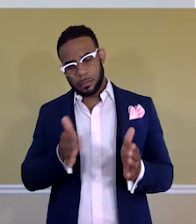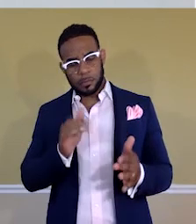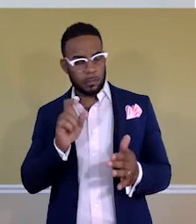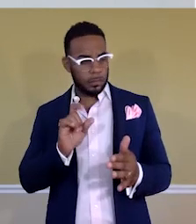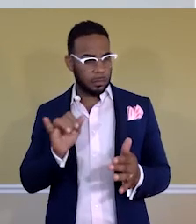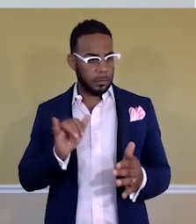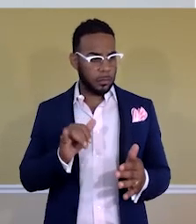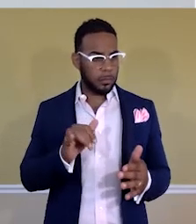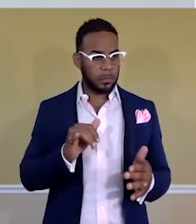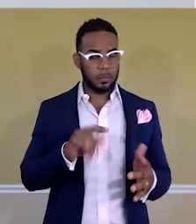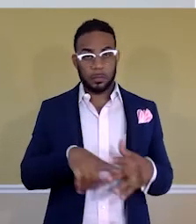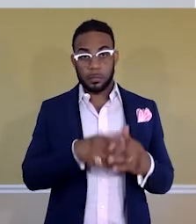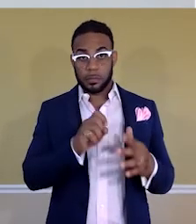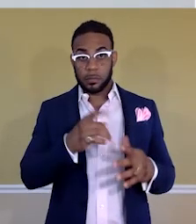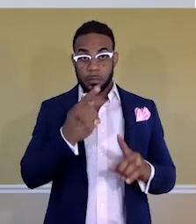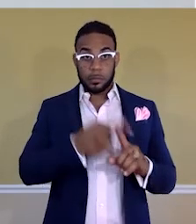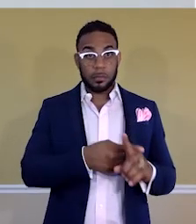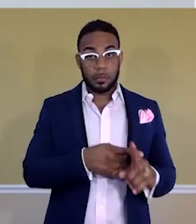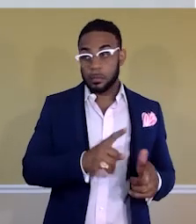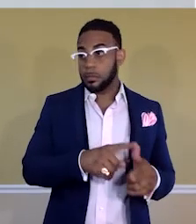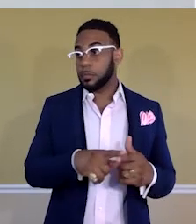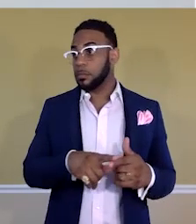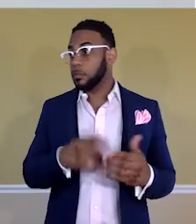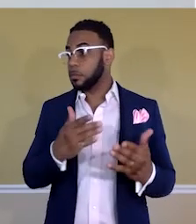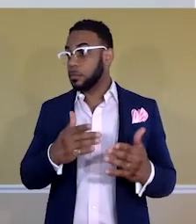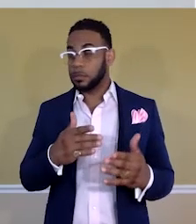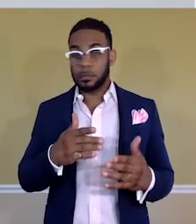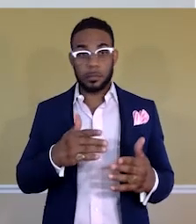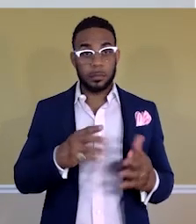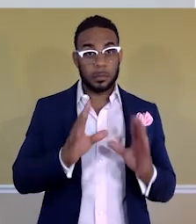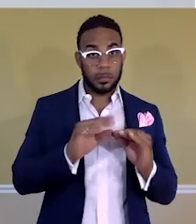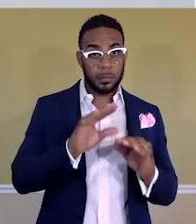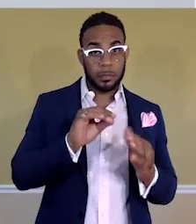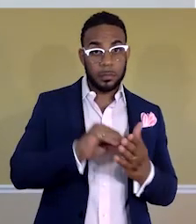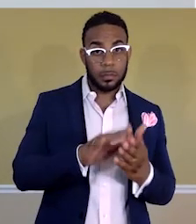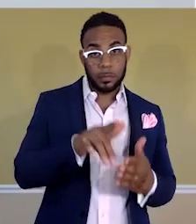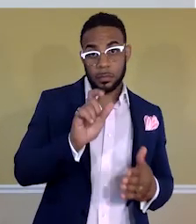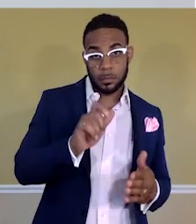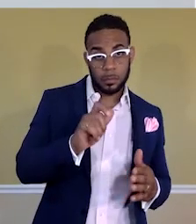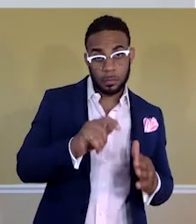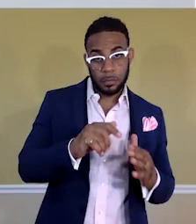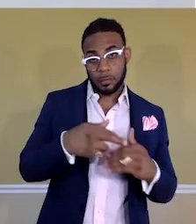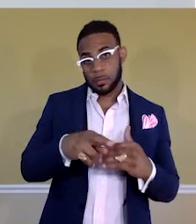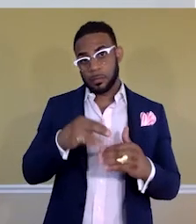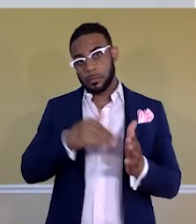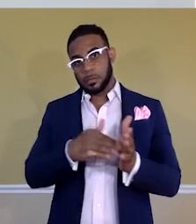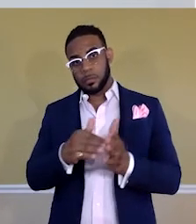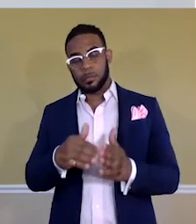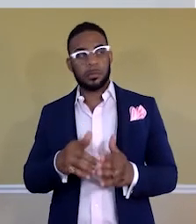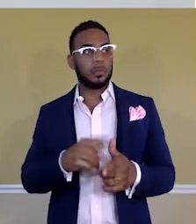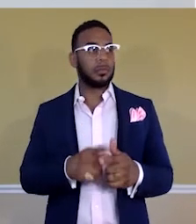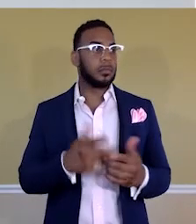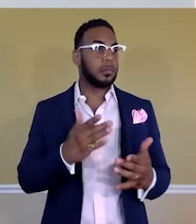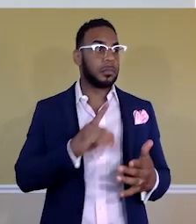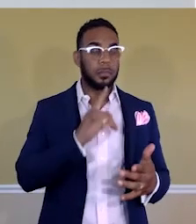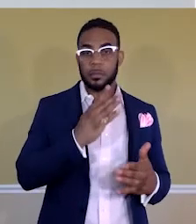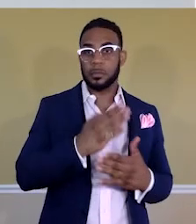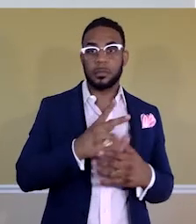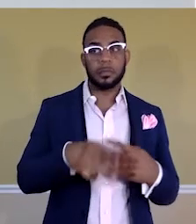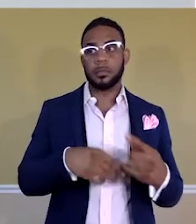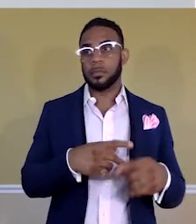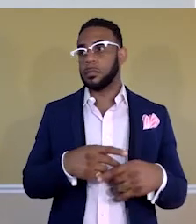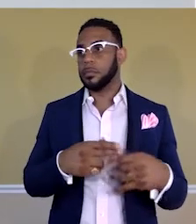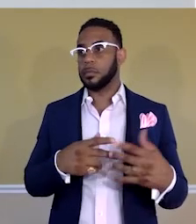as the start of a month, or maybe there are some meeting notes that you need to reference frequently. Maybe there's some sort